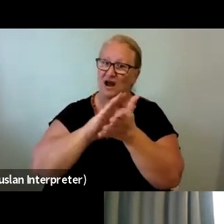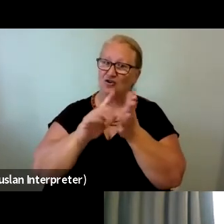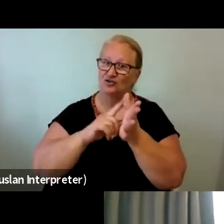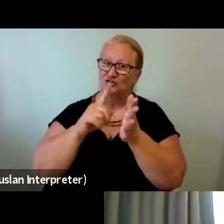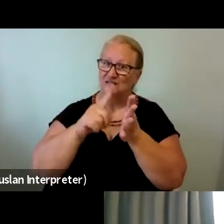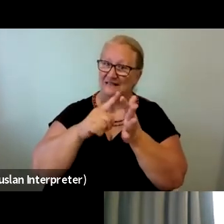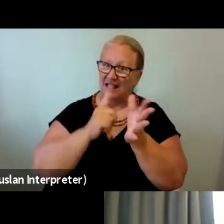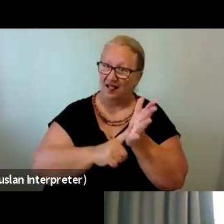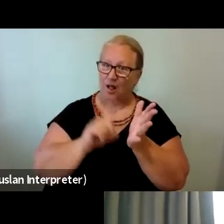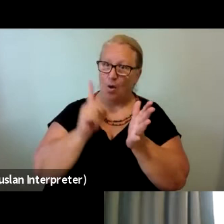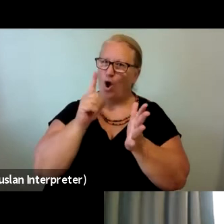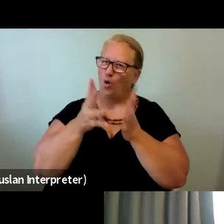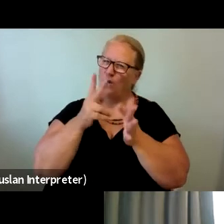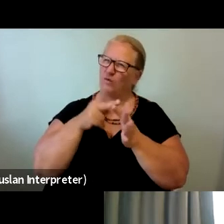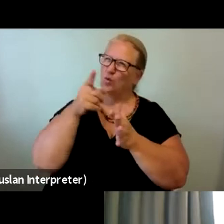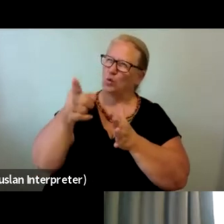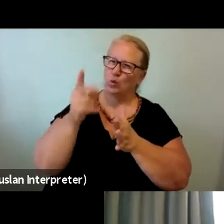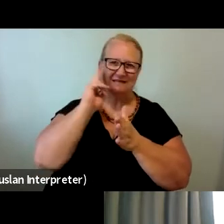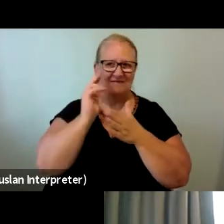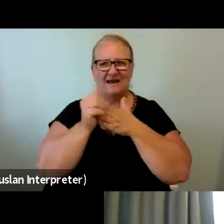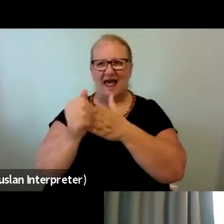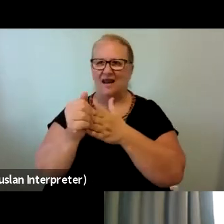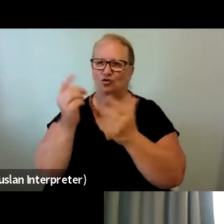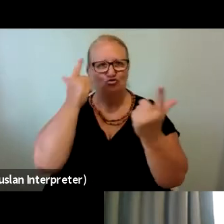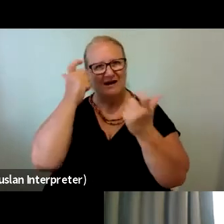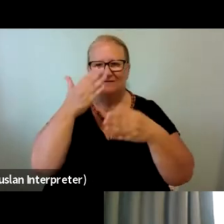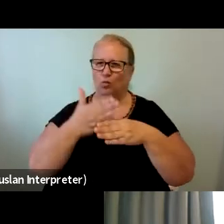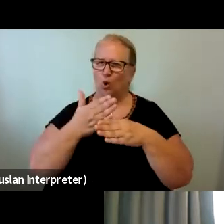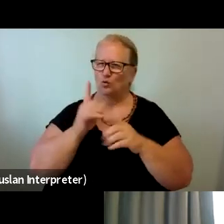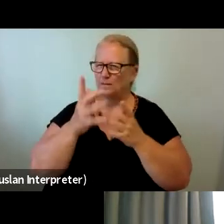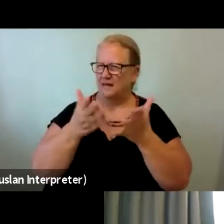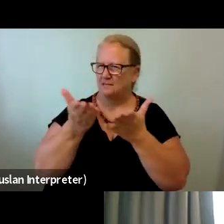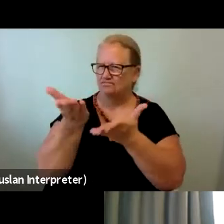deaf-led creative works, what does that mean for you?